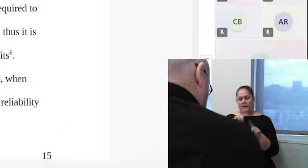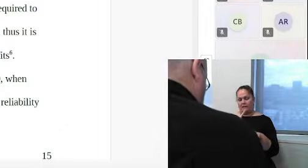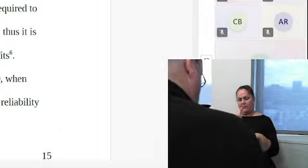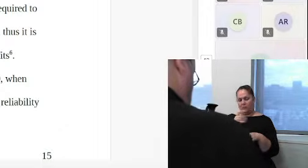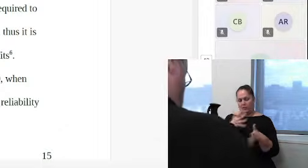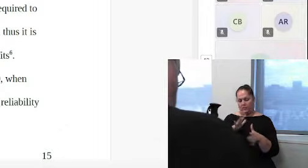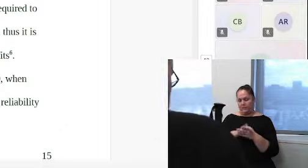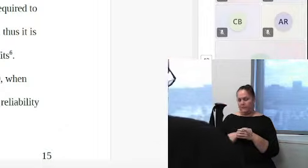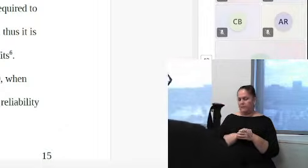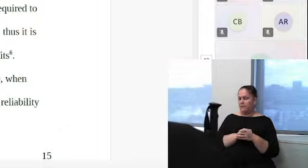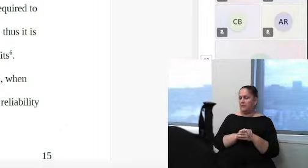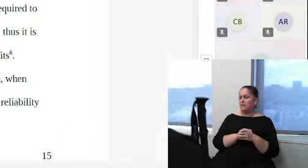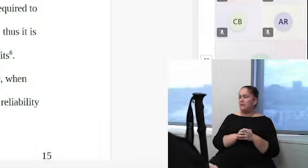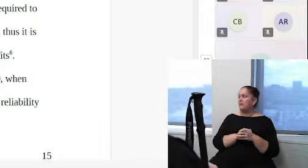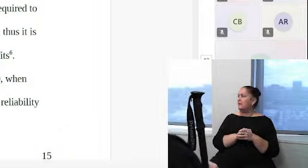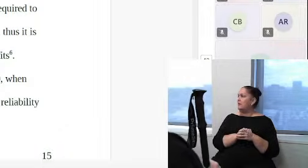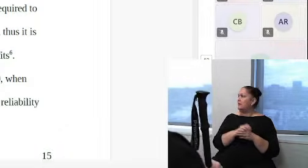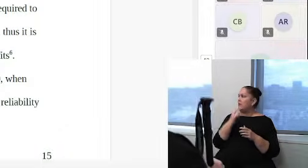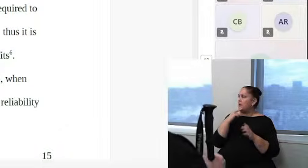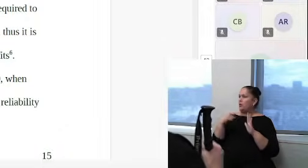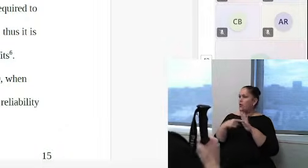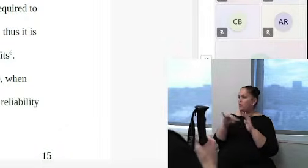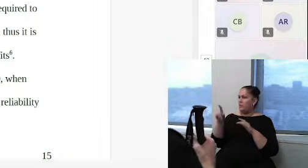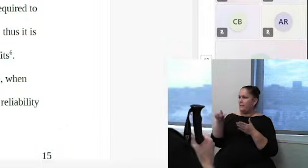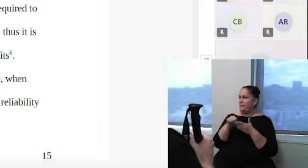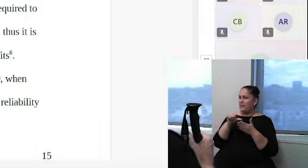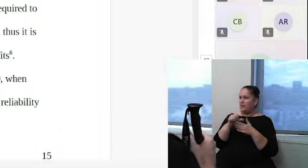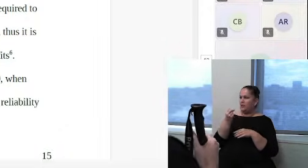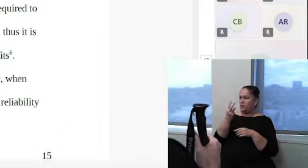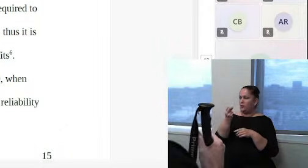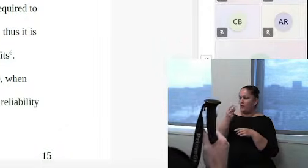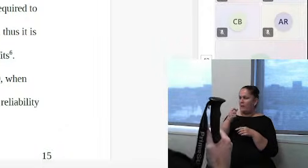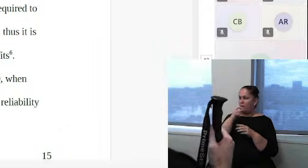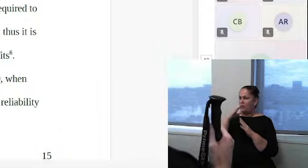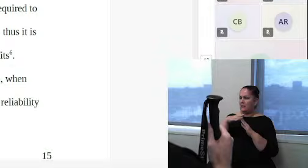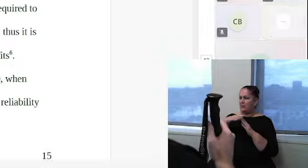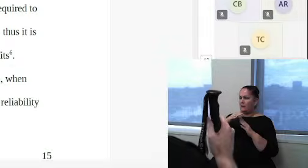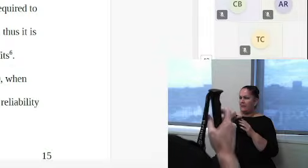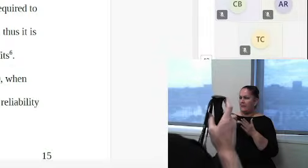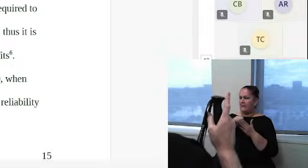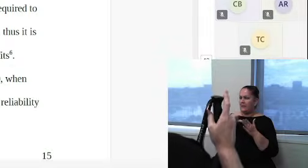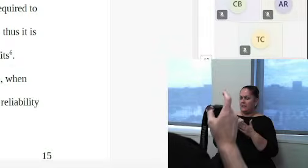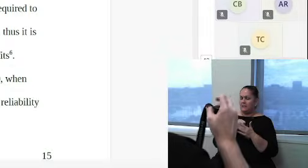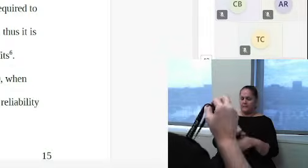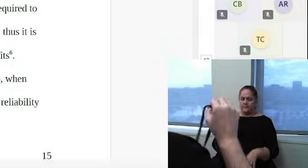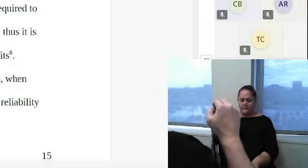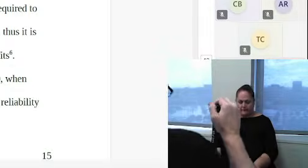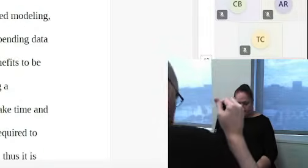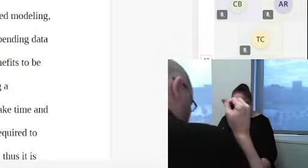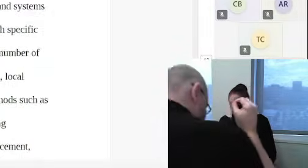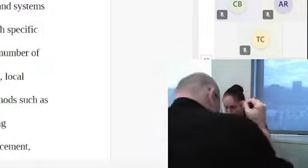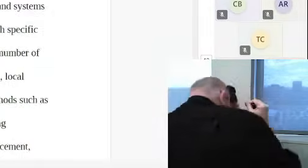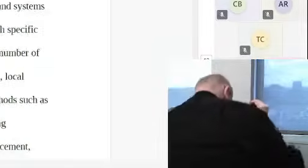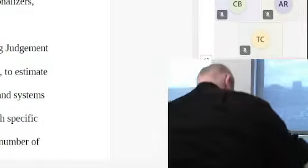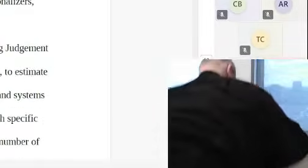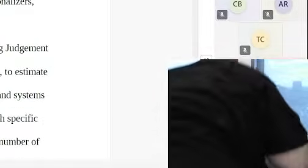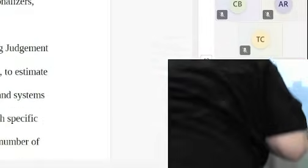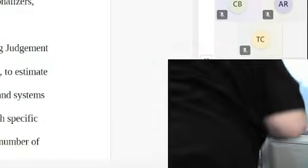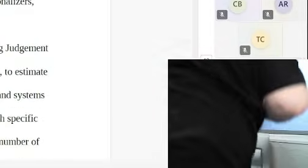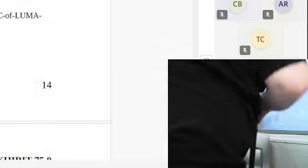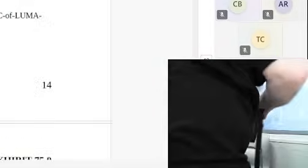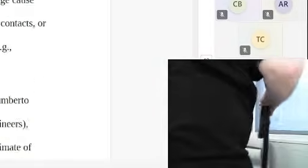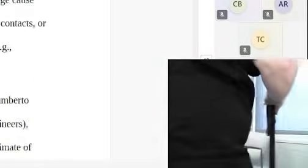That's fine. You answered the question. Okay, could we go, we're in the same exhibit. Can we go to page 12 and look at the top of the page? Page 12,